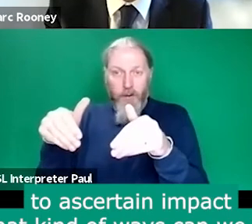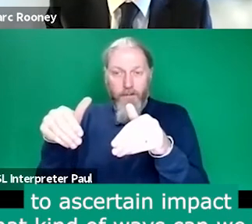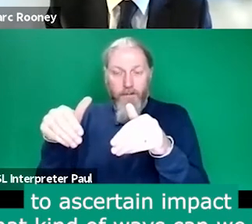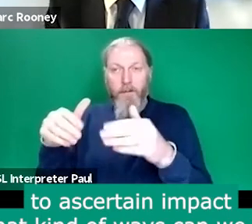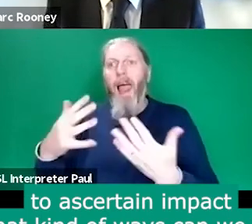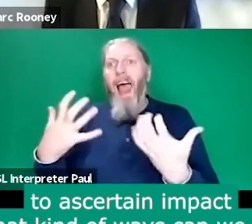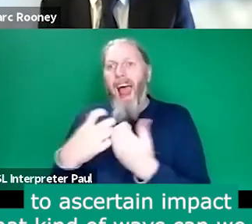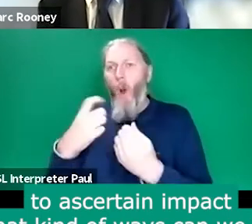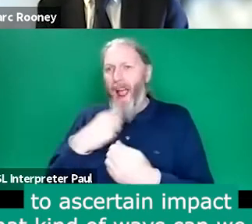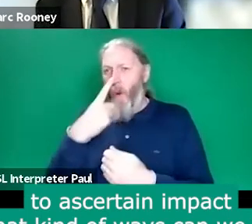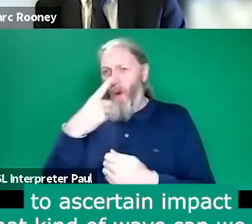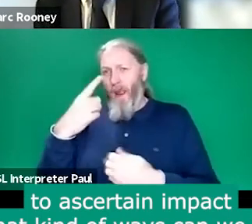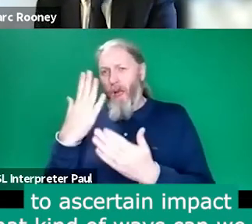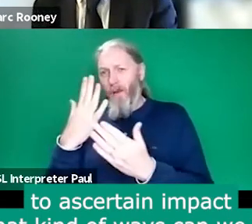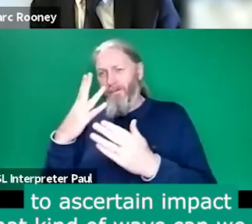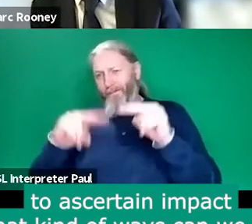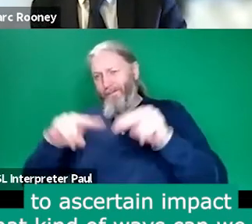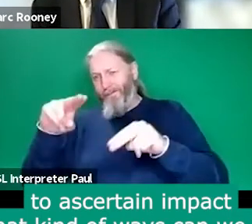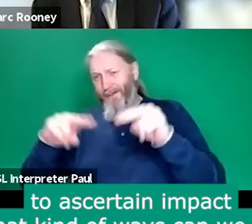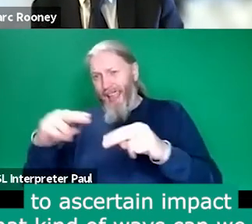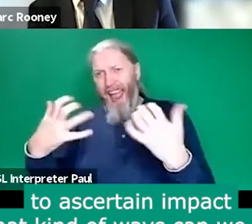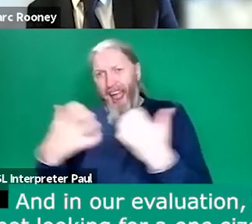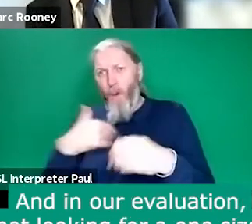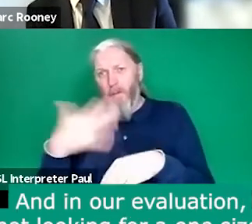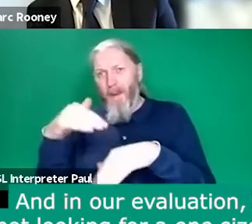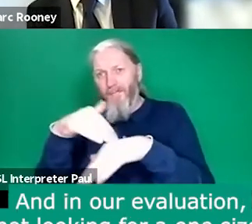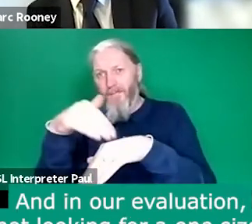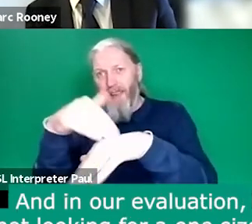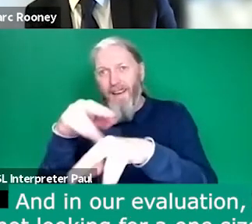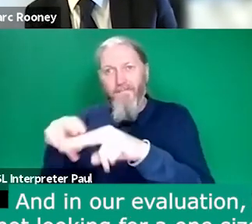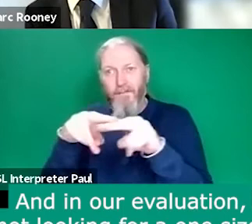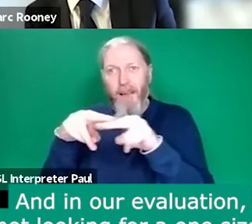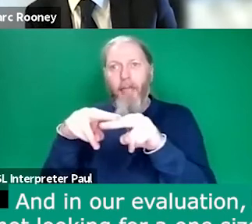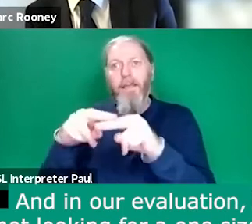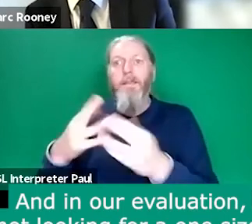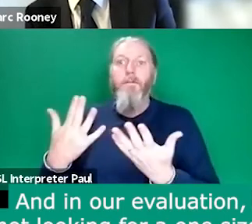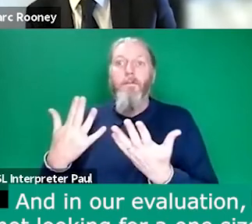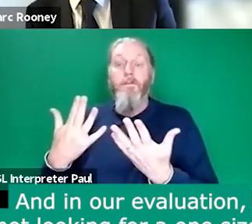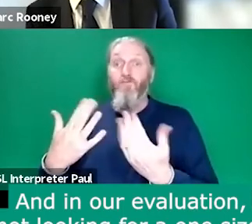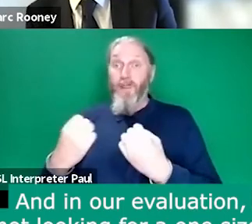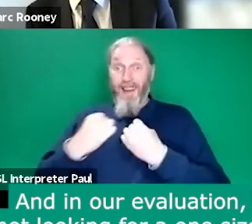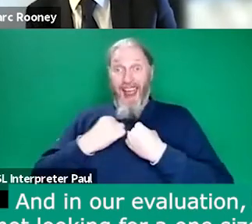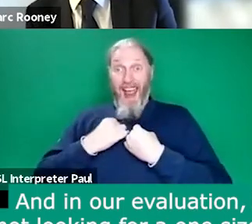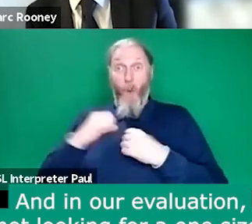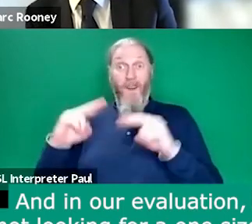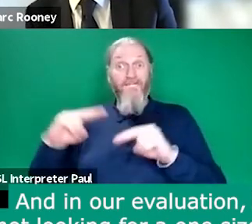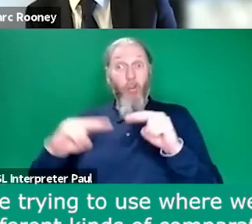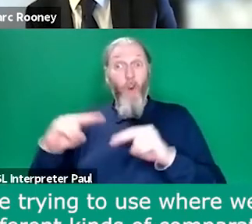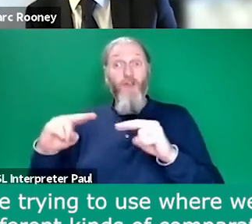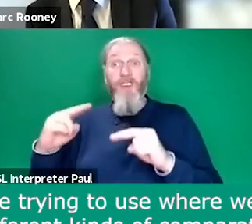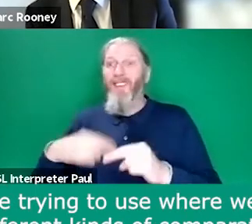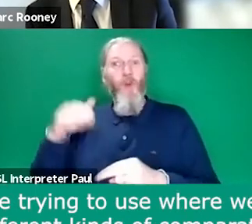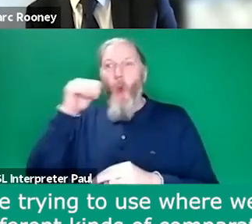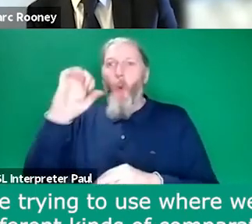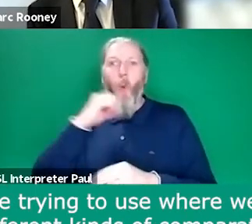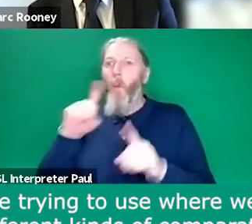ascertain impact, and what kind of ways can we do that. And in our evaluation, we're not looking for a one-size-fits-all. We're